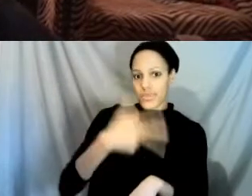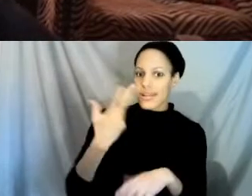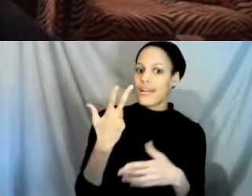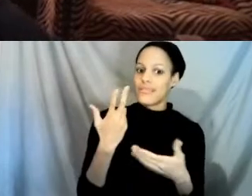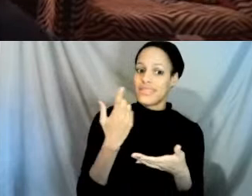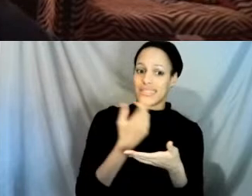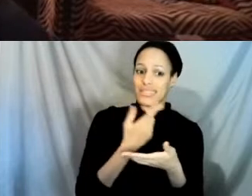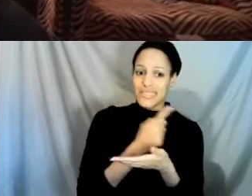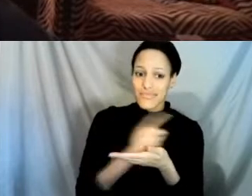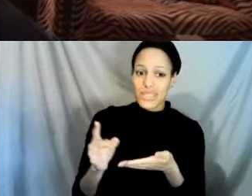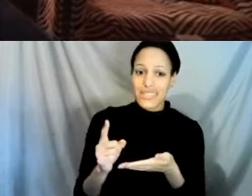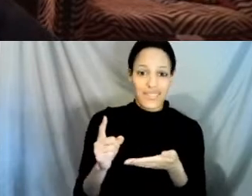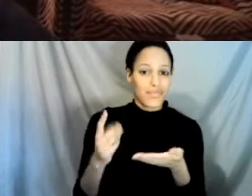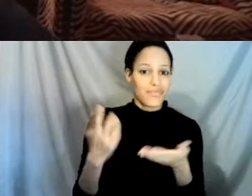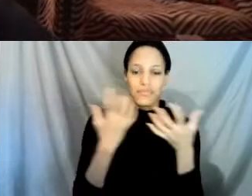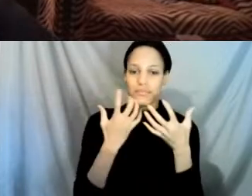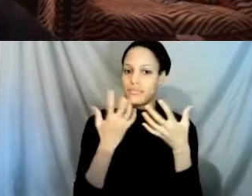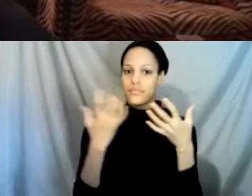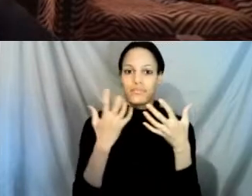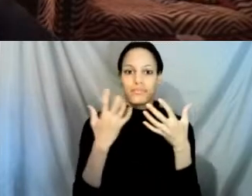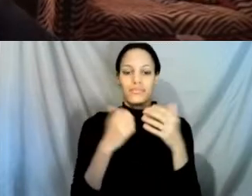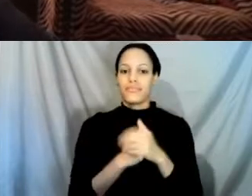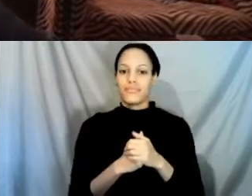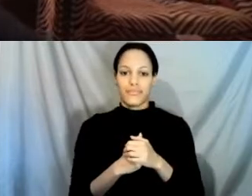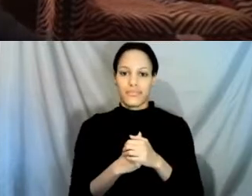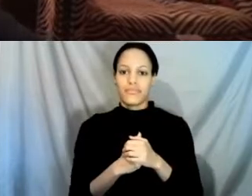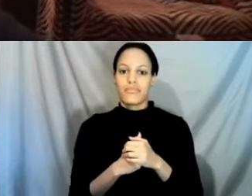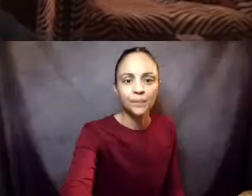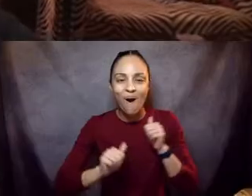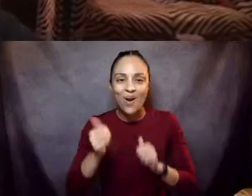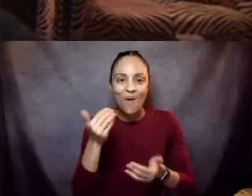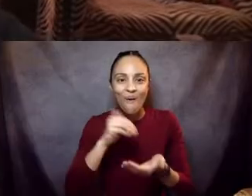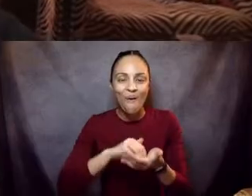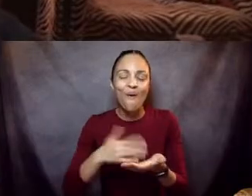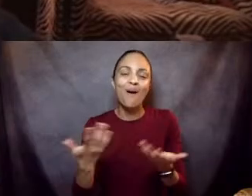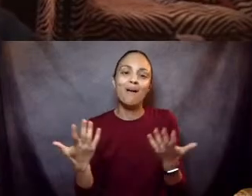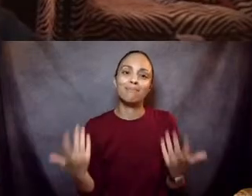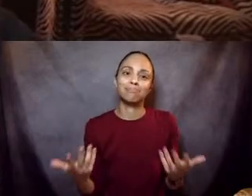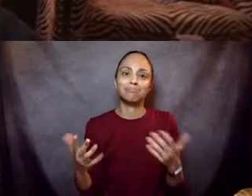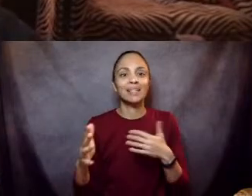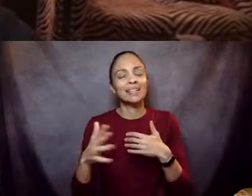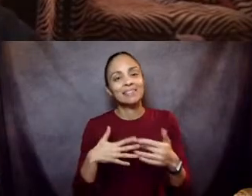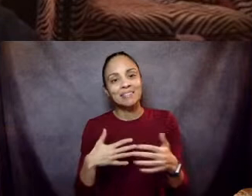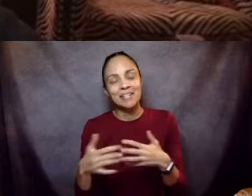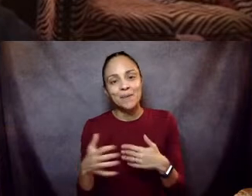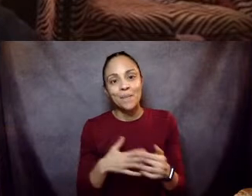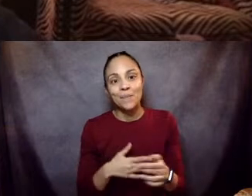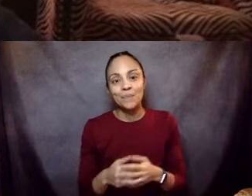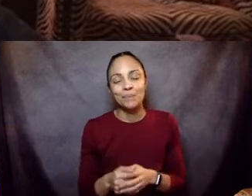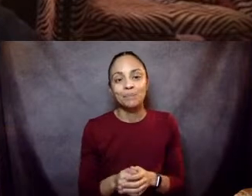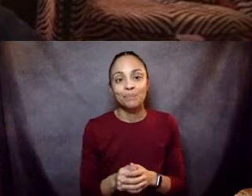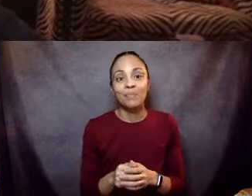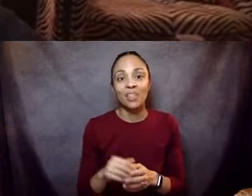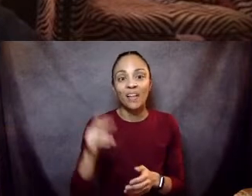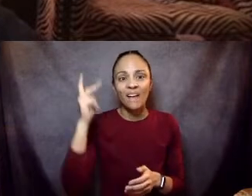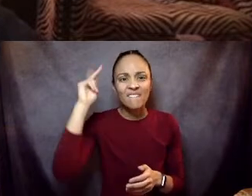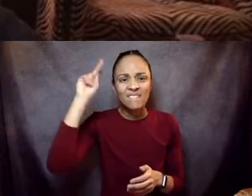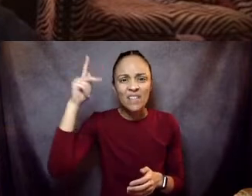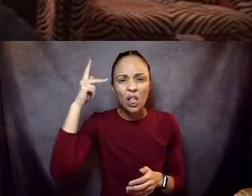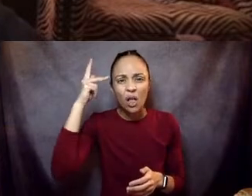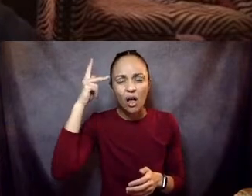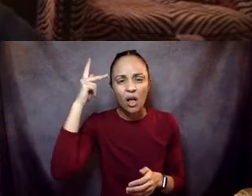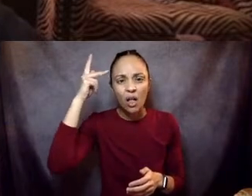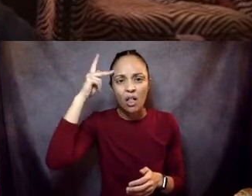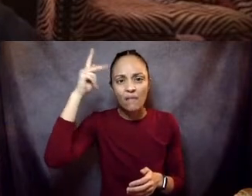just blown away. Anyway, next episode is philosophy. Why I started the Princess Mhoon Dance